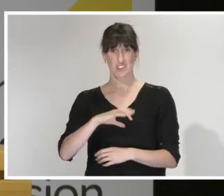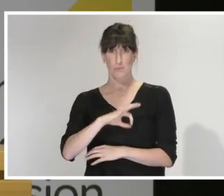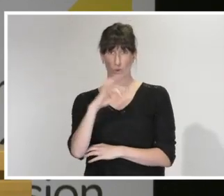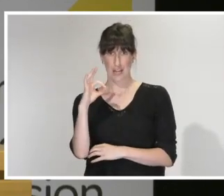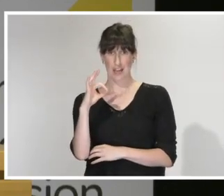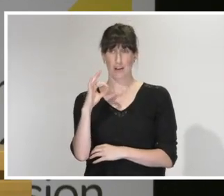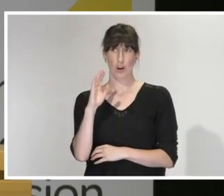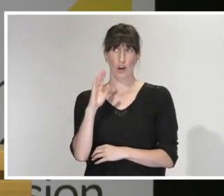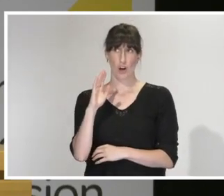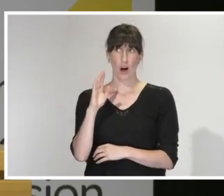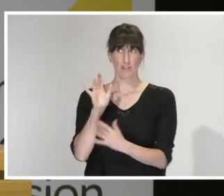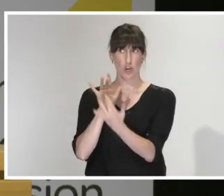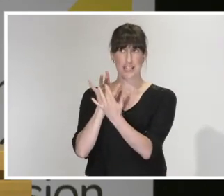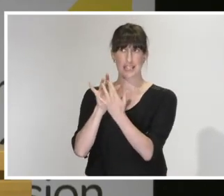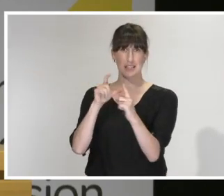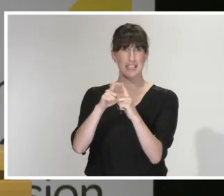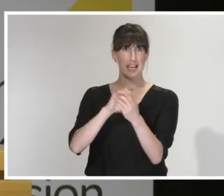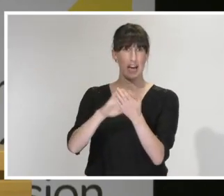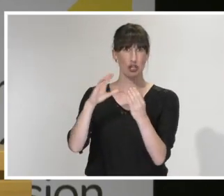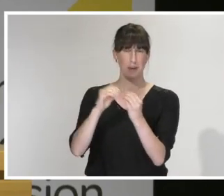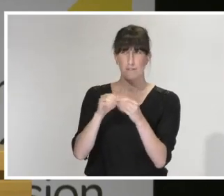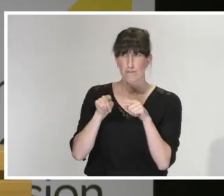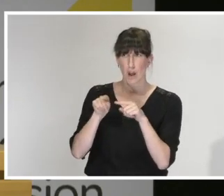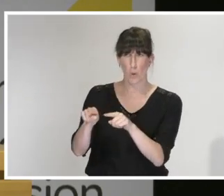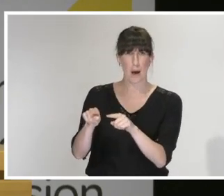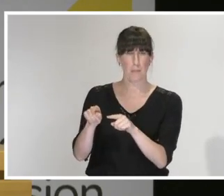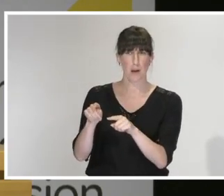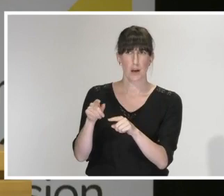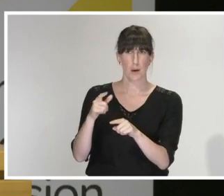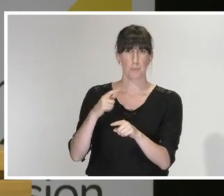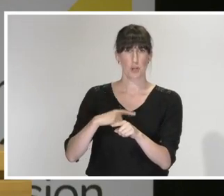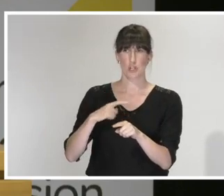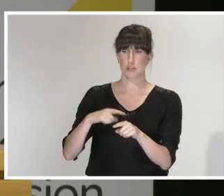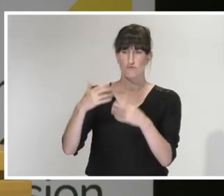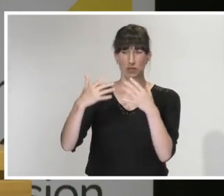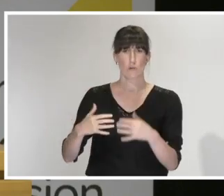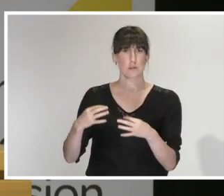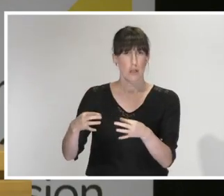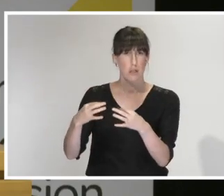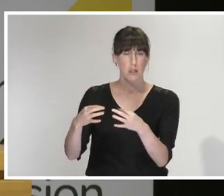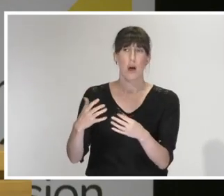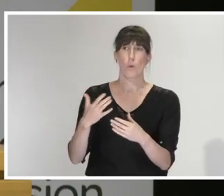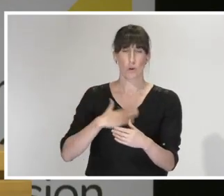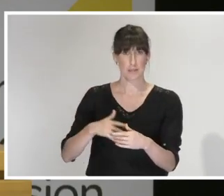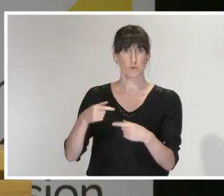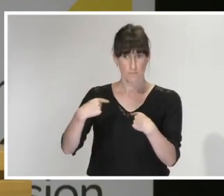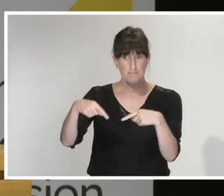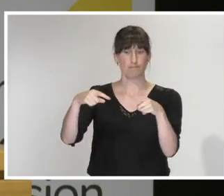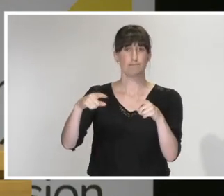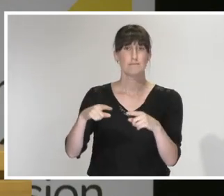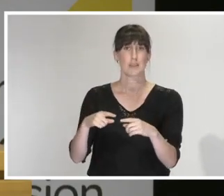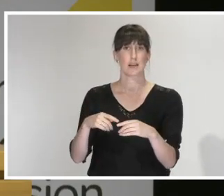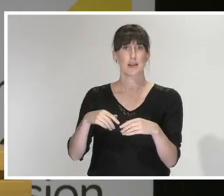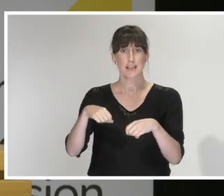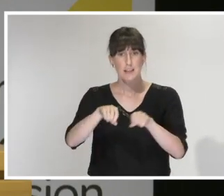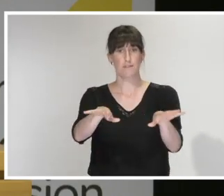contacted the DHB Chief Executive to follow up on how they could get the results out just as quickly to the